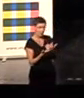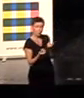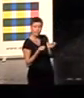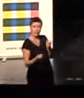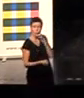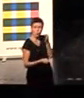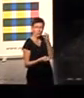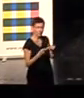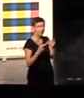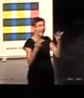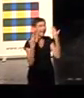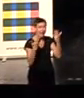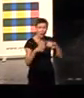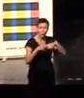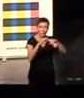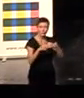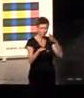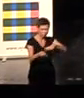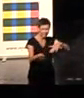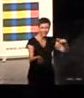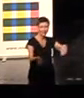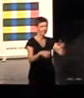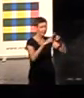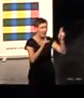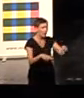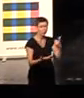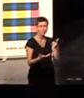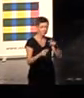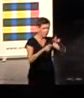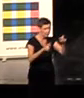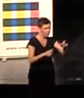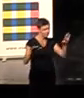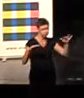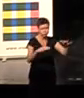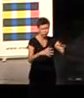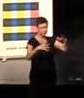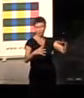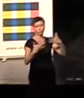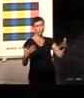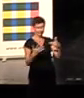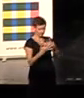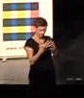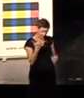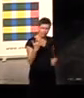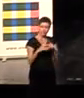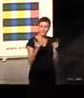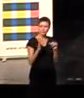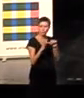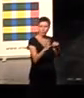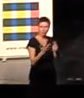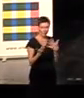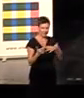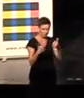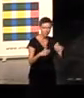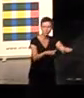and quality traffic congestion housing population density jour neem het en meest waar